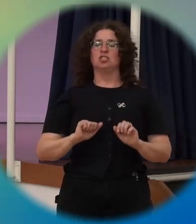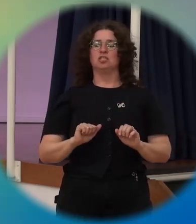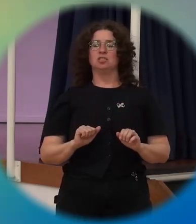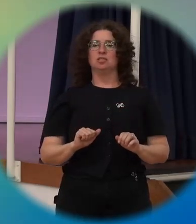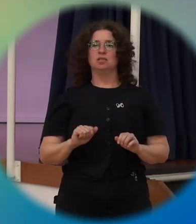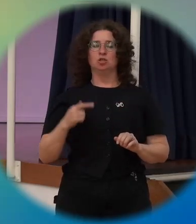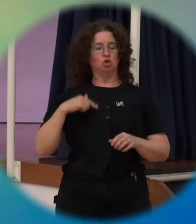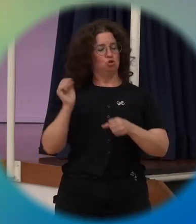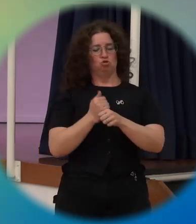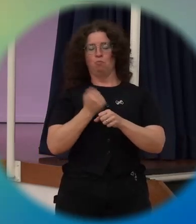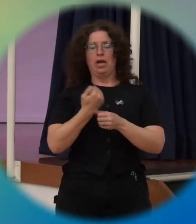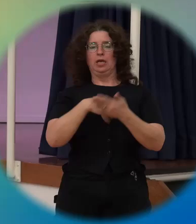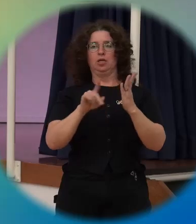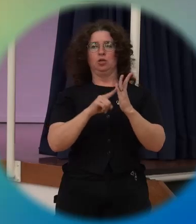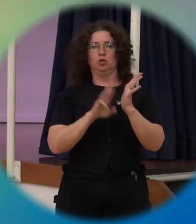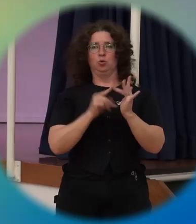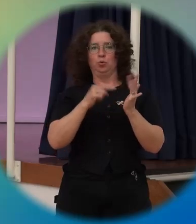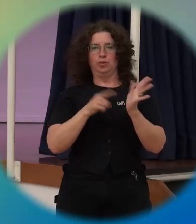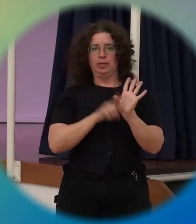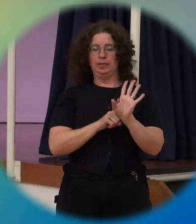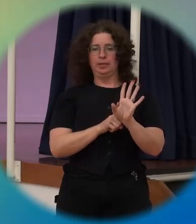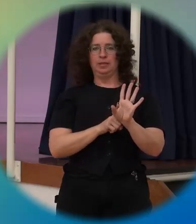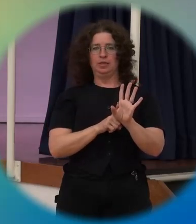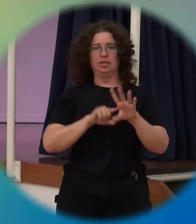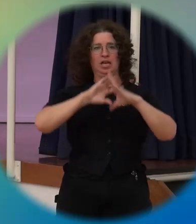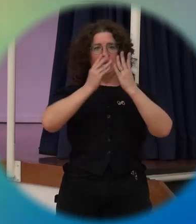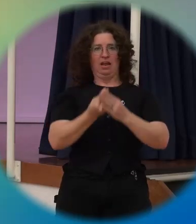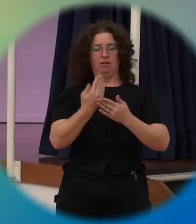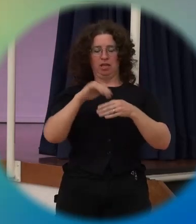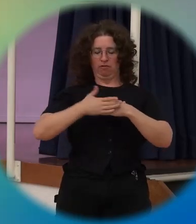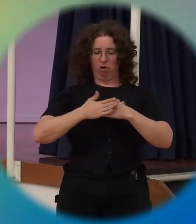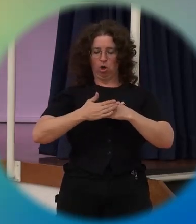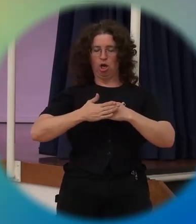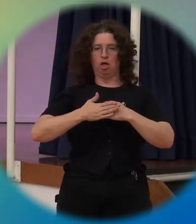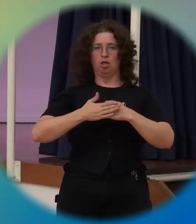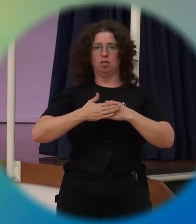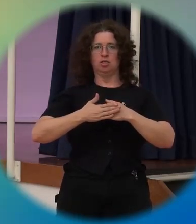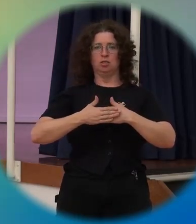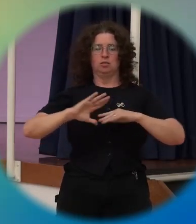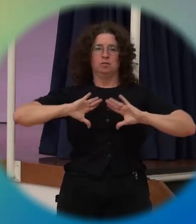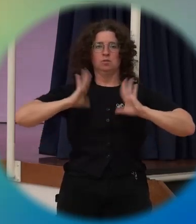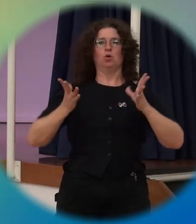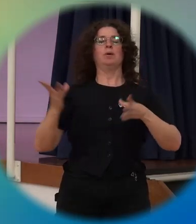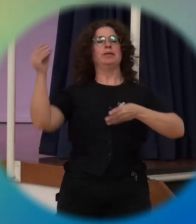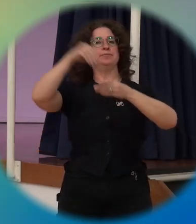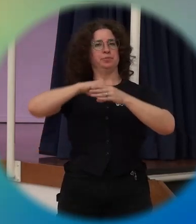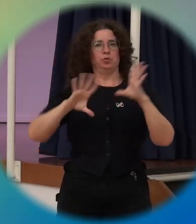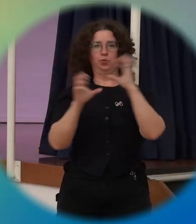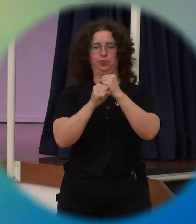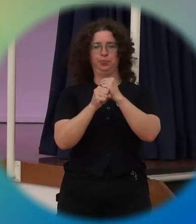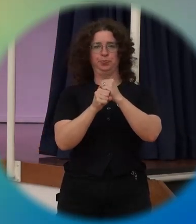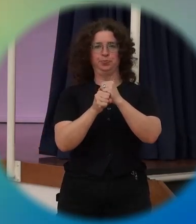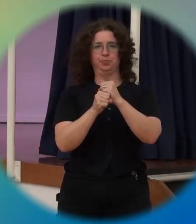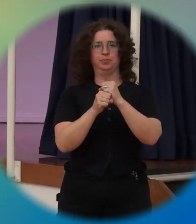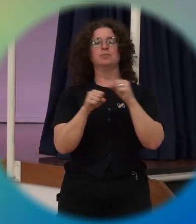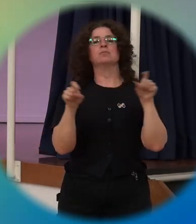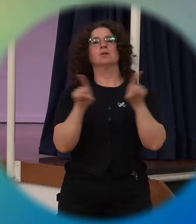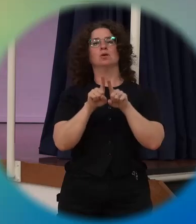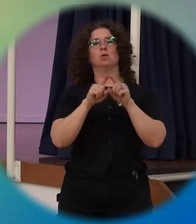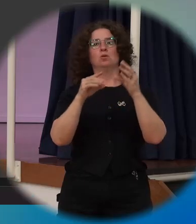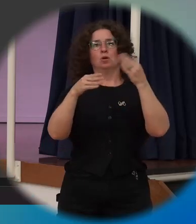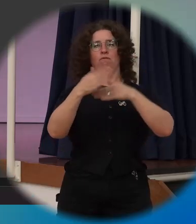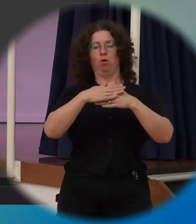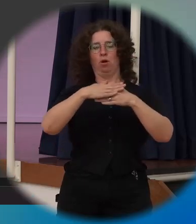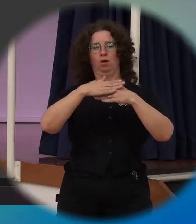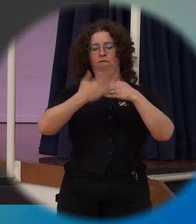do is create them, and then all the scripts in the folder they're in will become part of that assembly, as well as all the subfolders